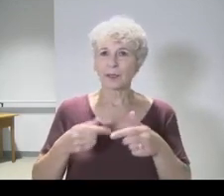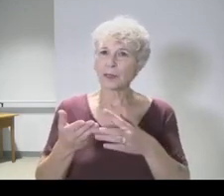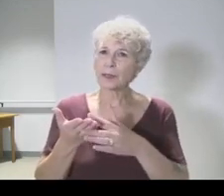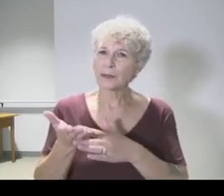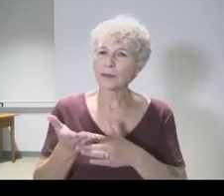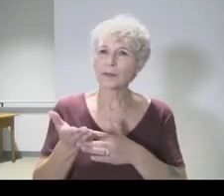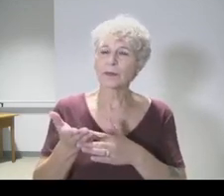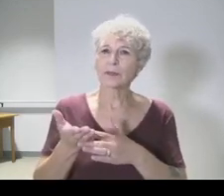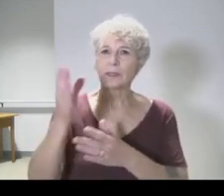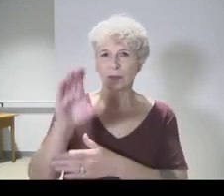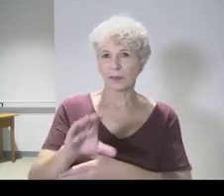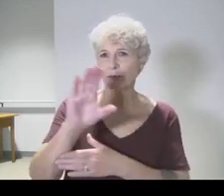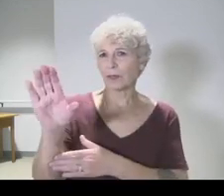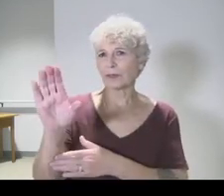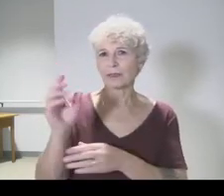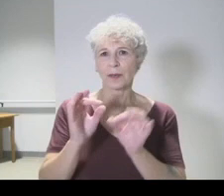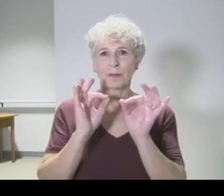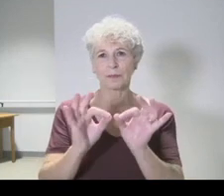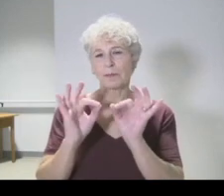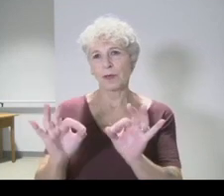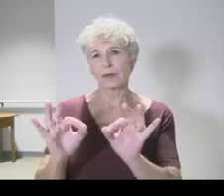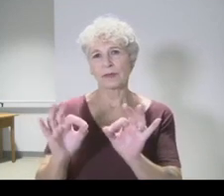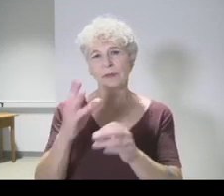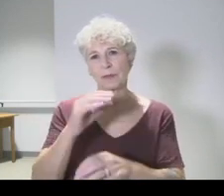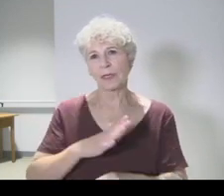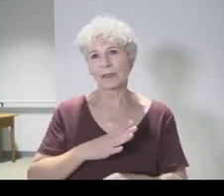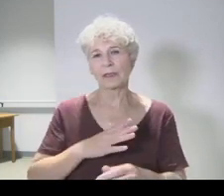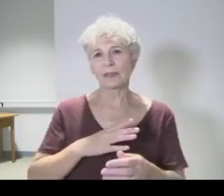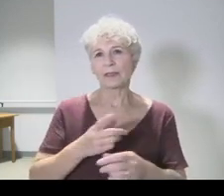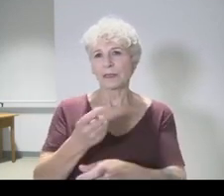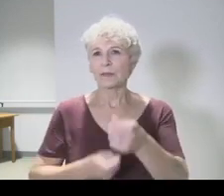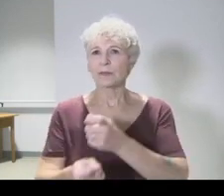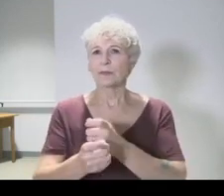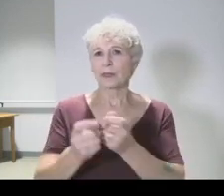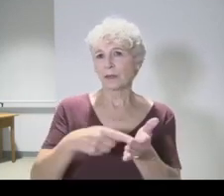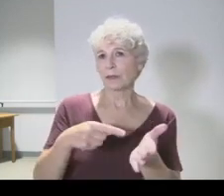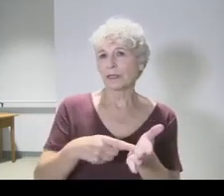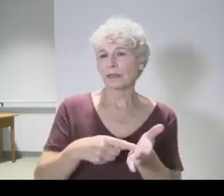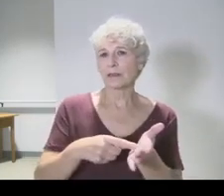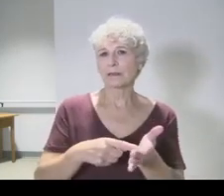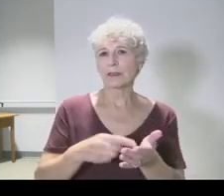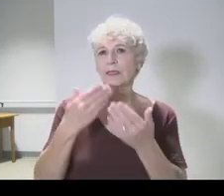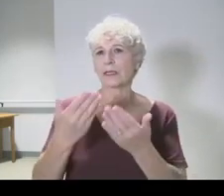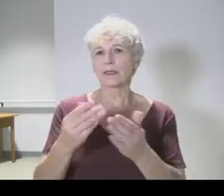as a sinless man, paying our debt, the debt of sinners. We thank you for your word, and we